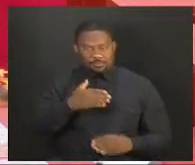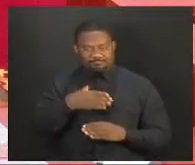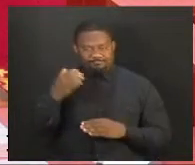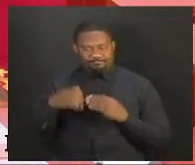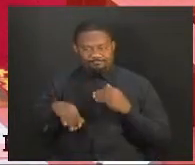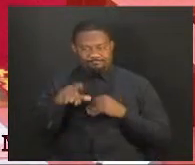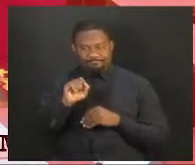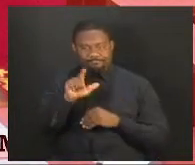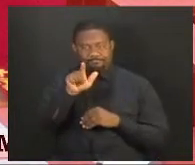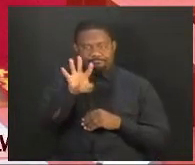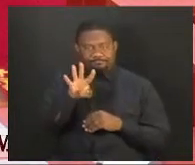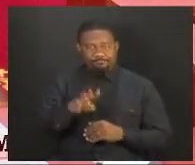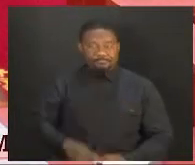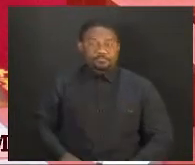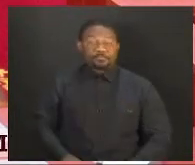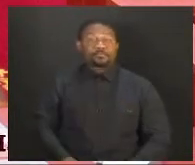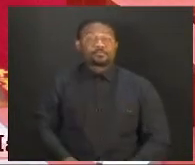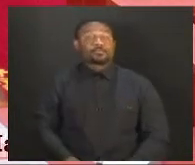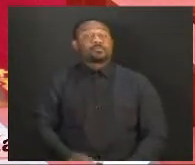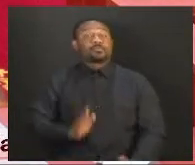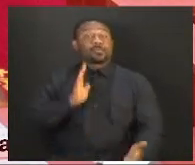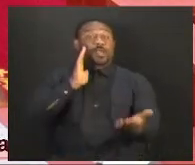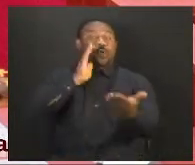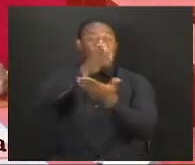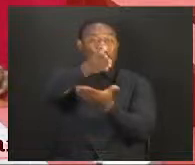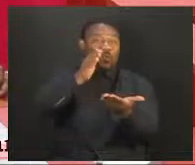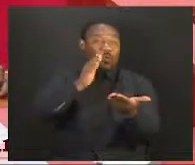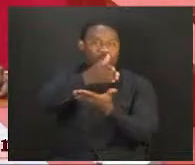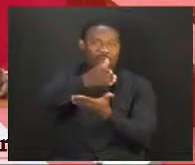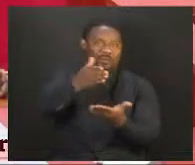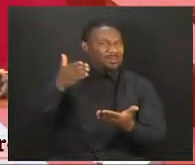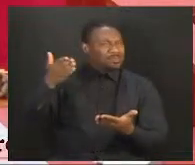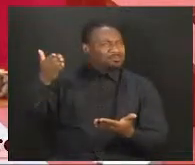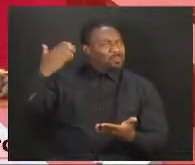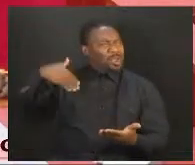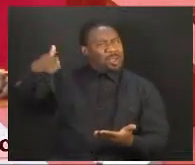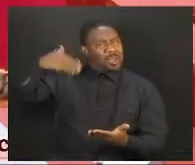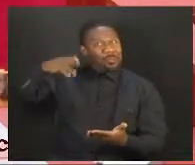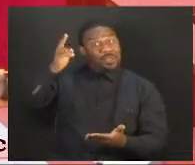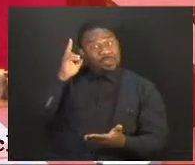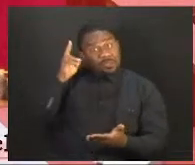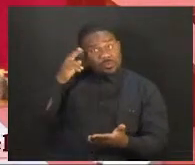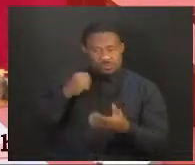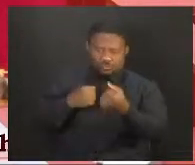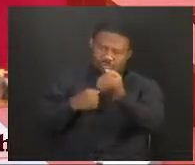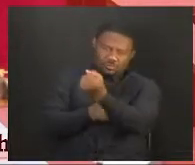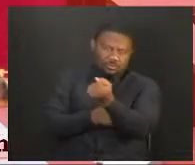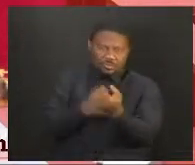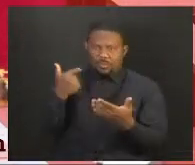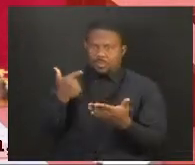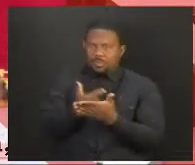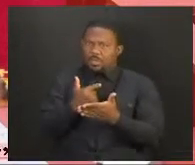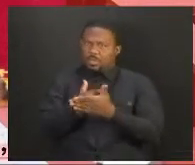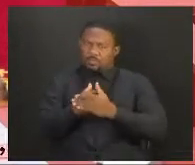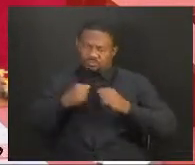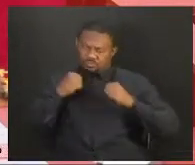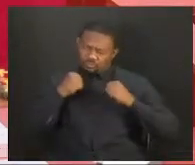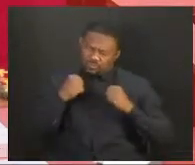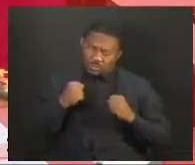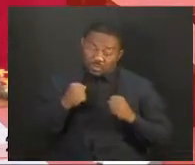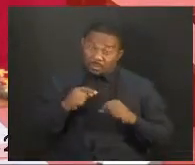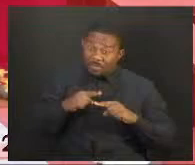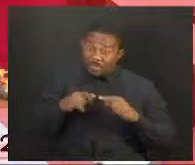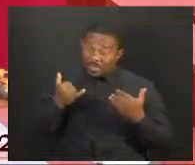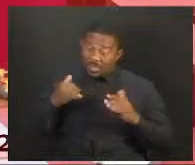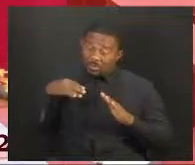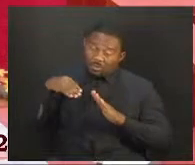Speaker, the cocoa sector, which has long been the backbone of the Ghanaian economy, is sadly on its knees, owing to